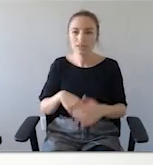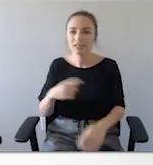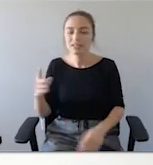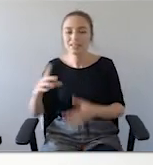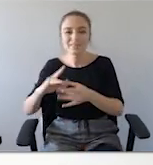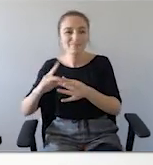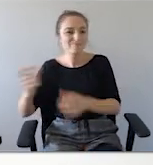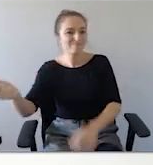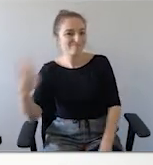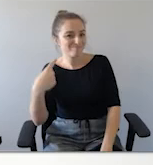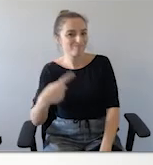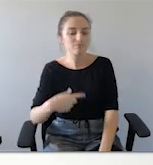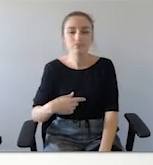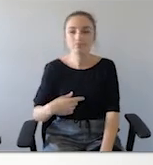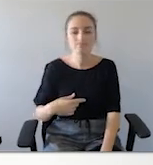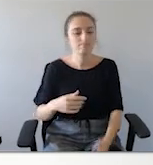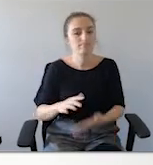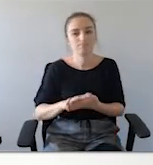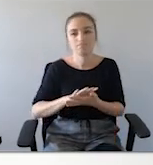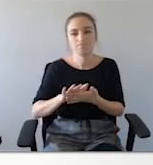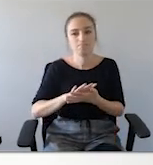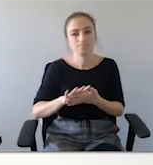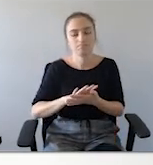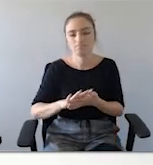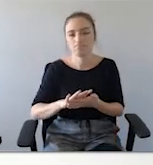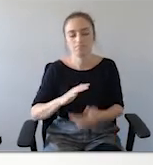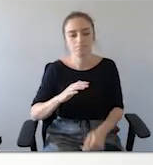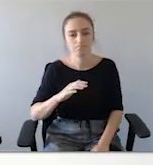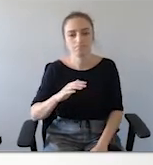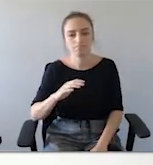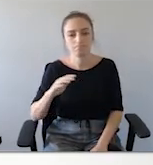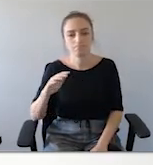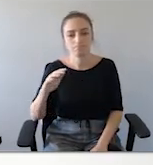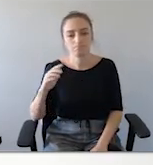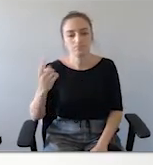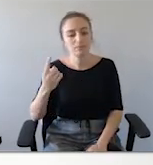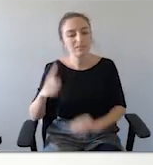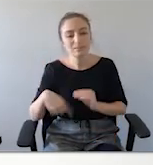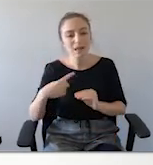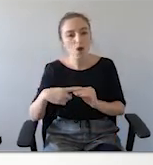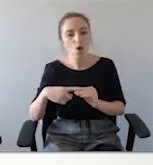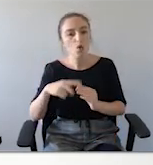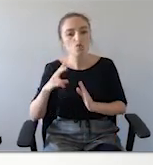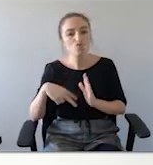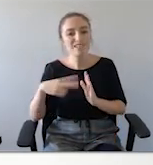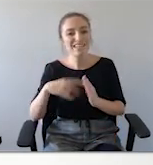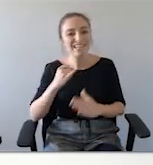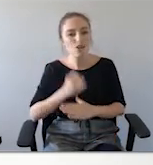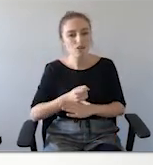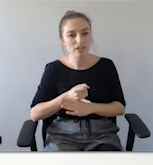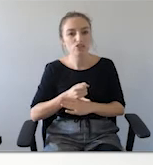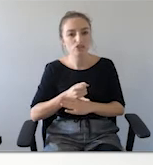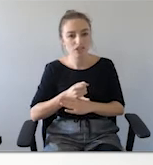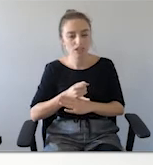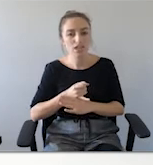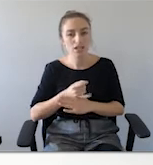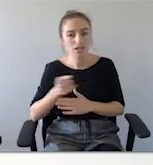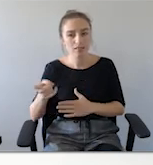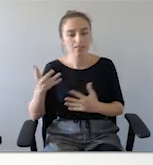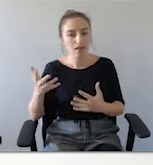I just heard it called like tier 1, 2, or 3 intervention, where they had wanted to move it down to the